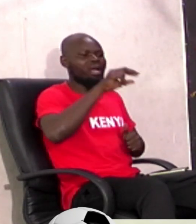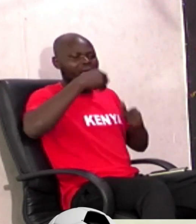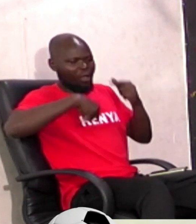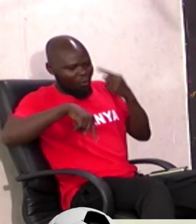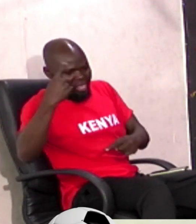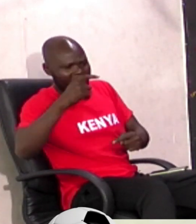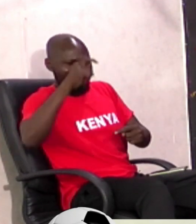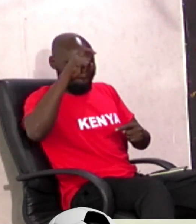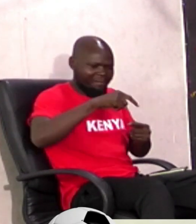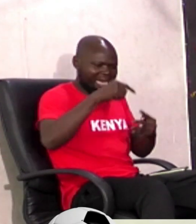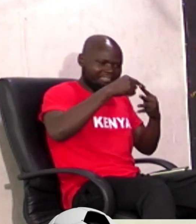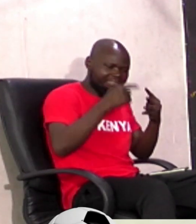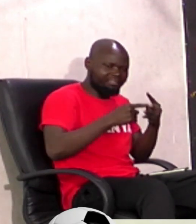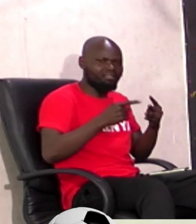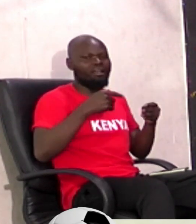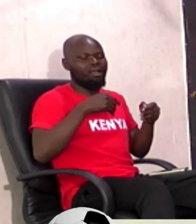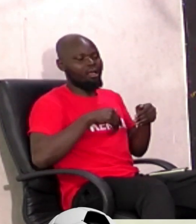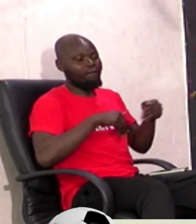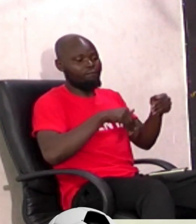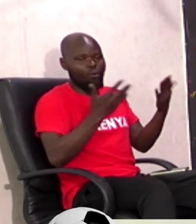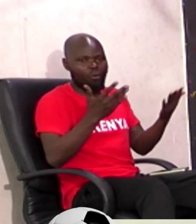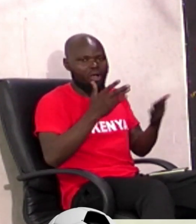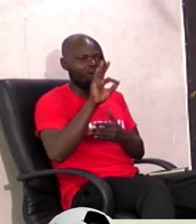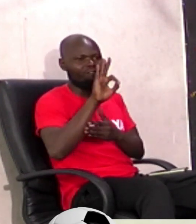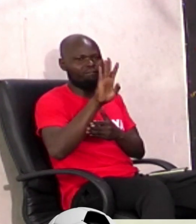and tell us, also give us your